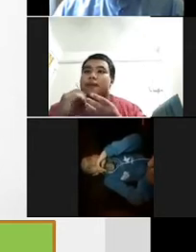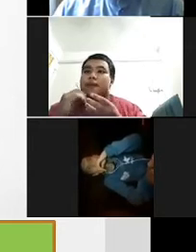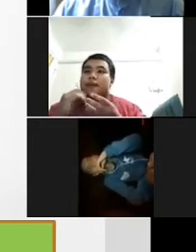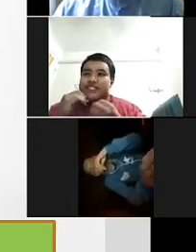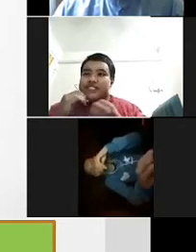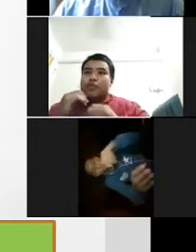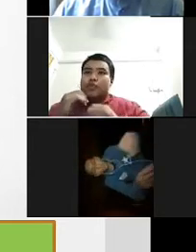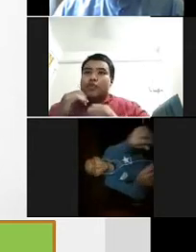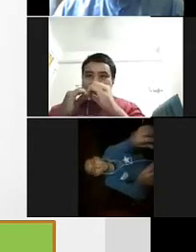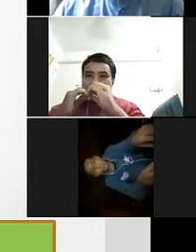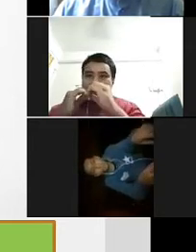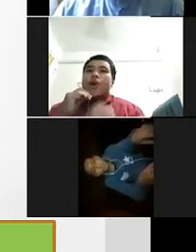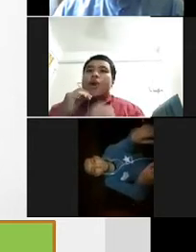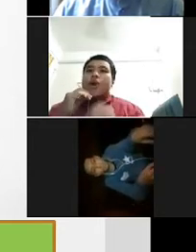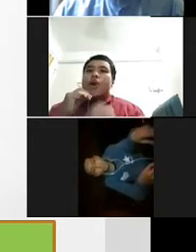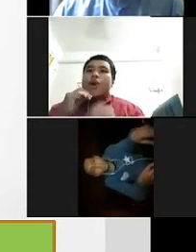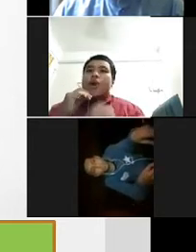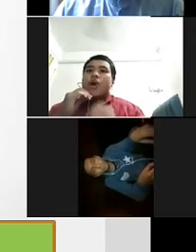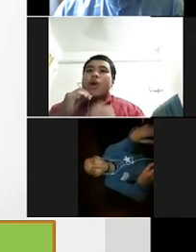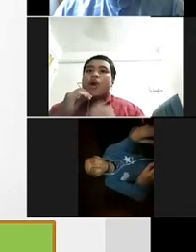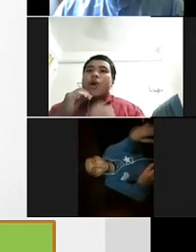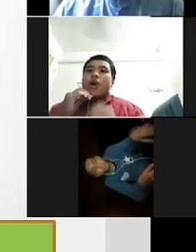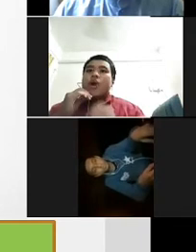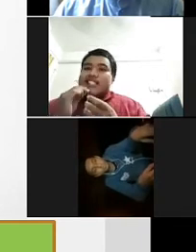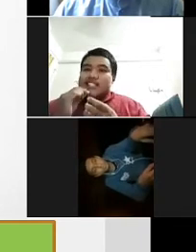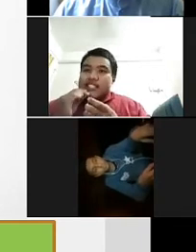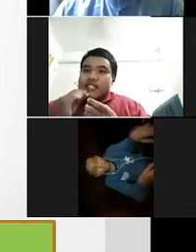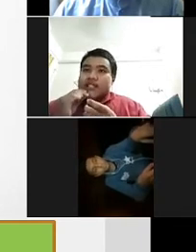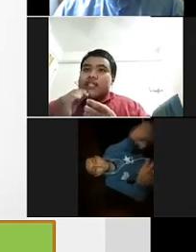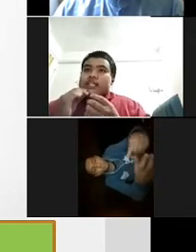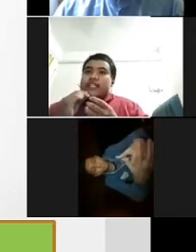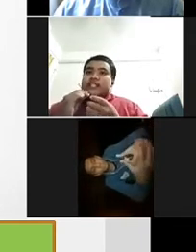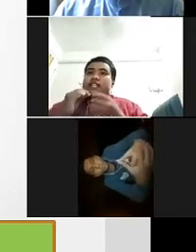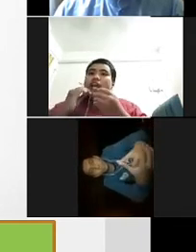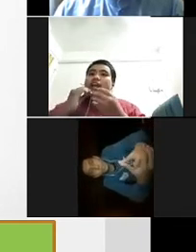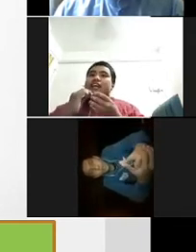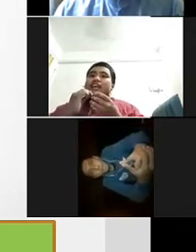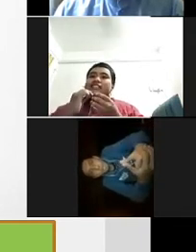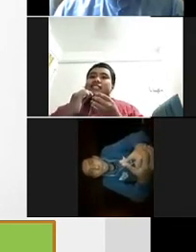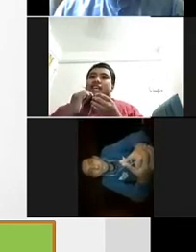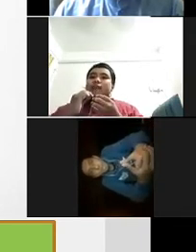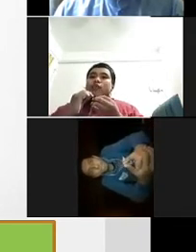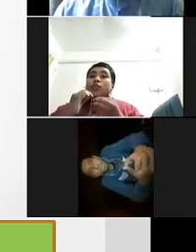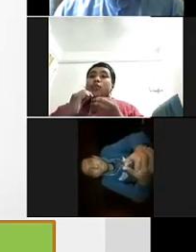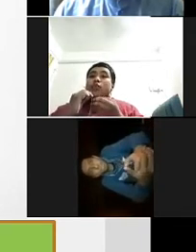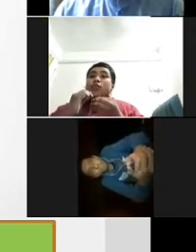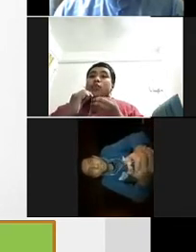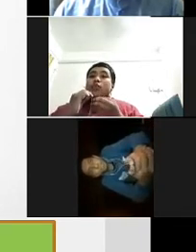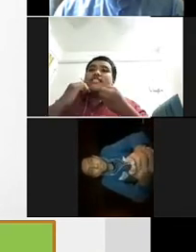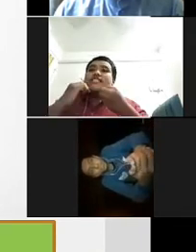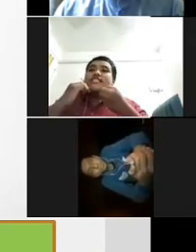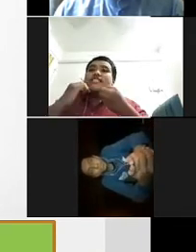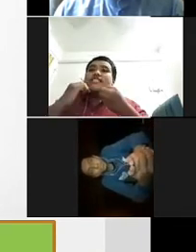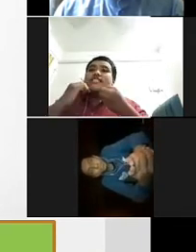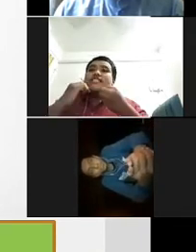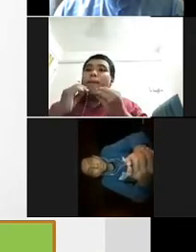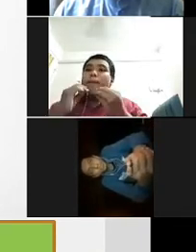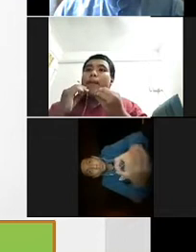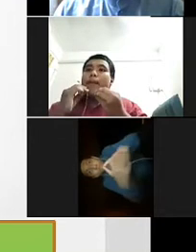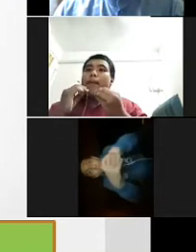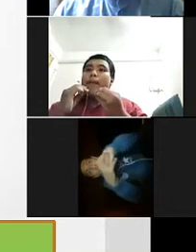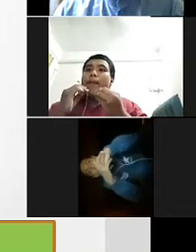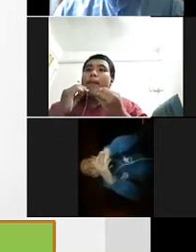environmental pollution to zero. Conventional agriculture is agriculture aimed to at maximizing